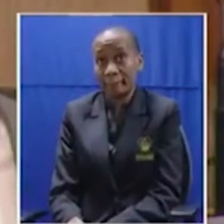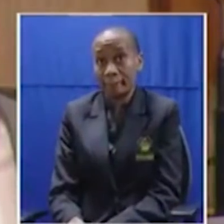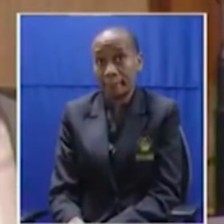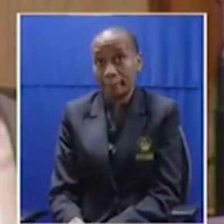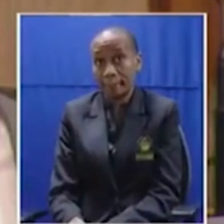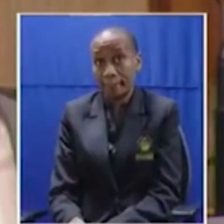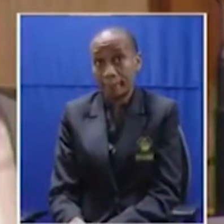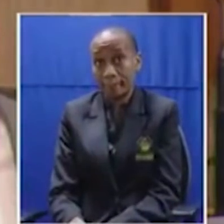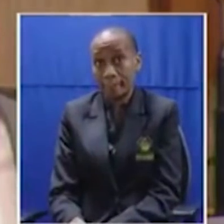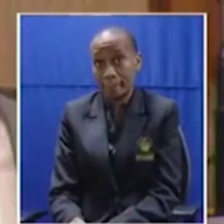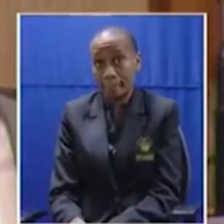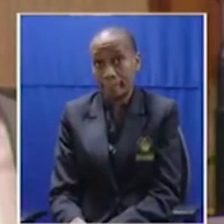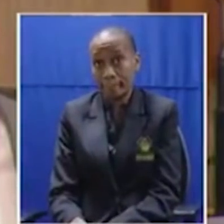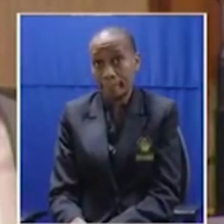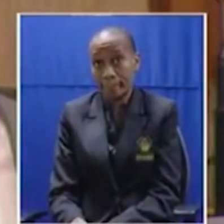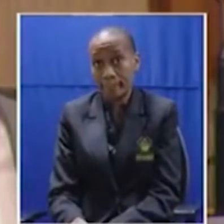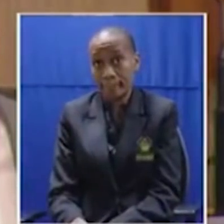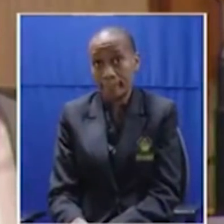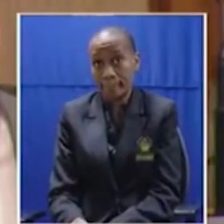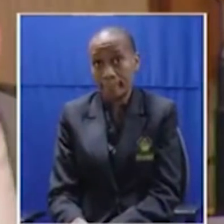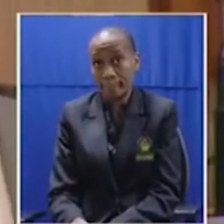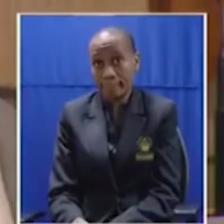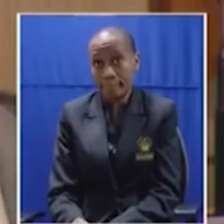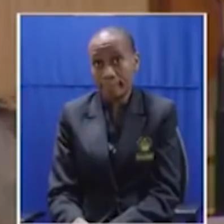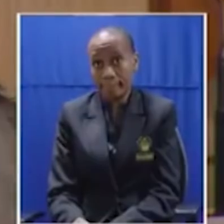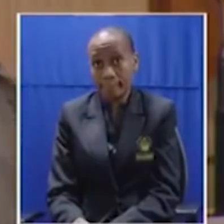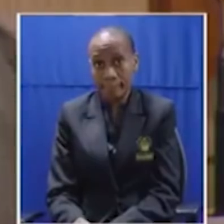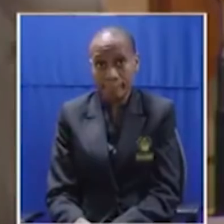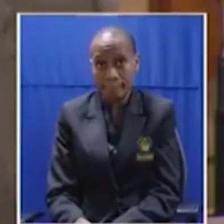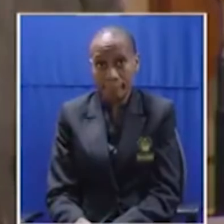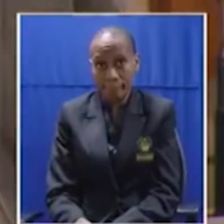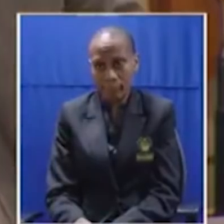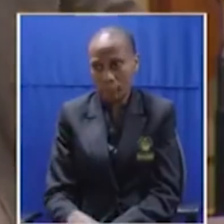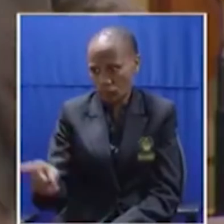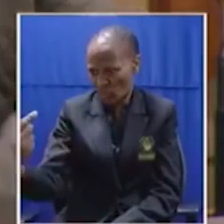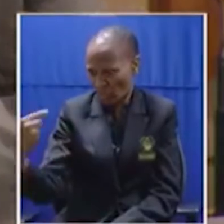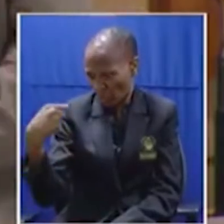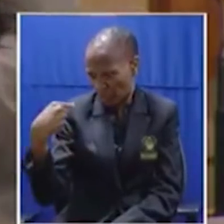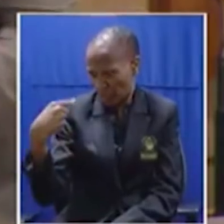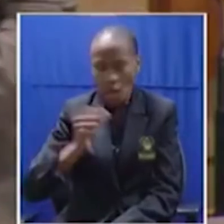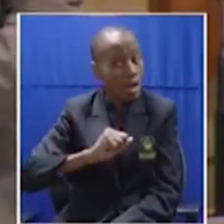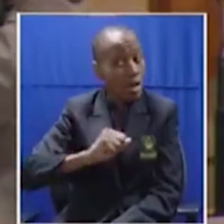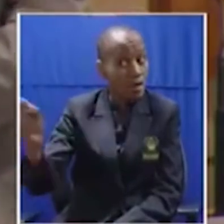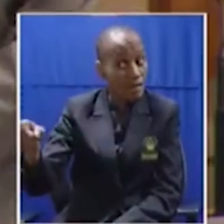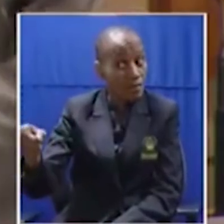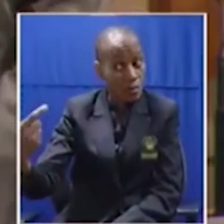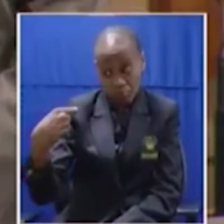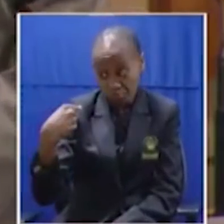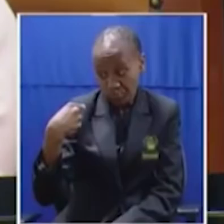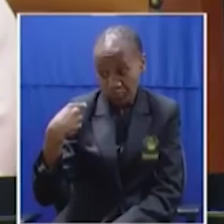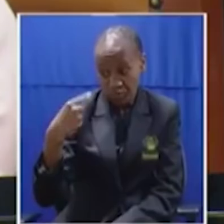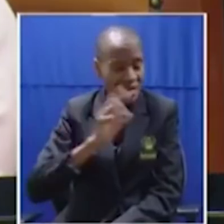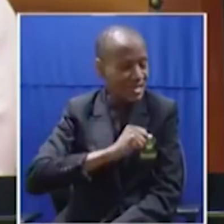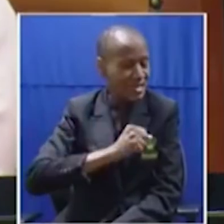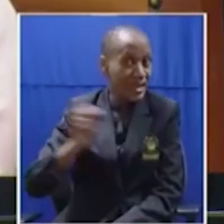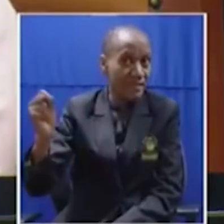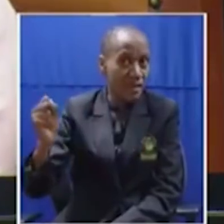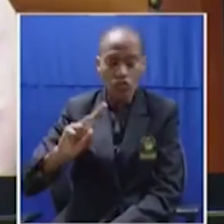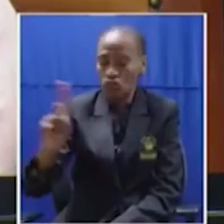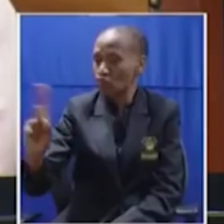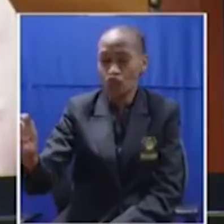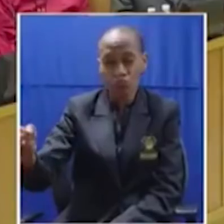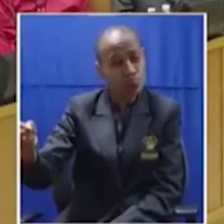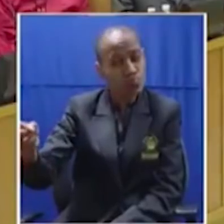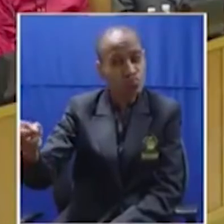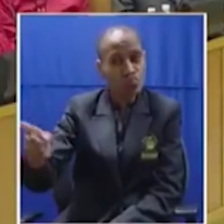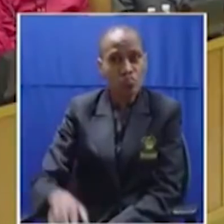Honourable Makaula. Never, never. Never forget me. Honourable Kaula. Never.